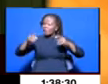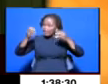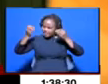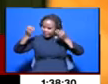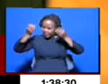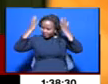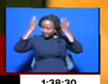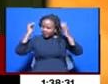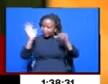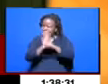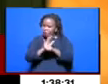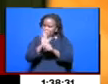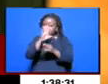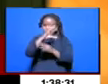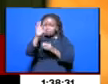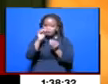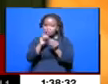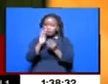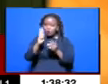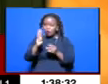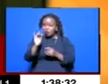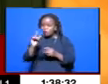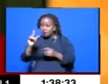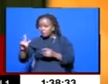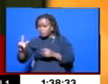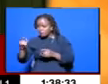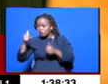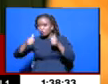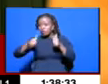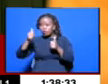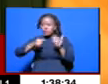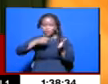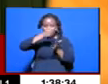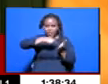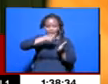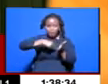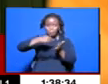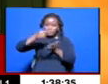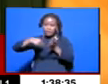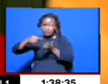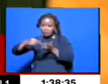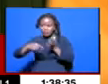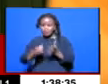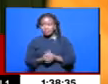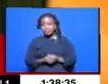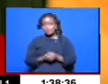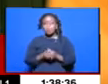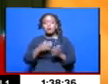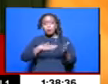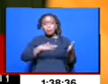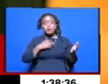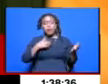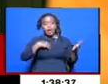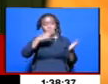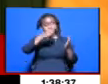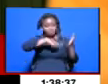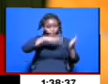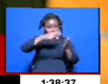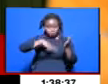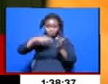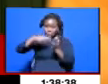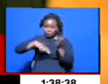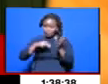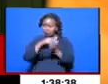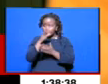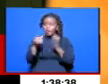the bill to which they are appending their signatures. I have read the contents of the affidavit